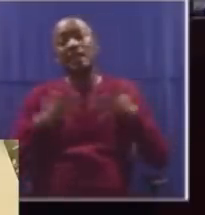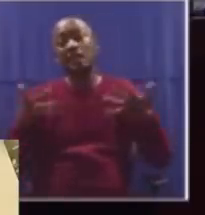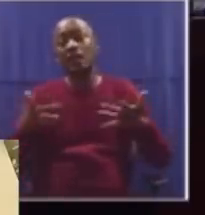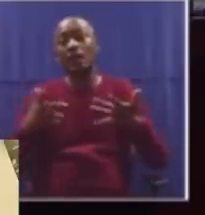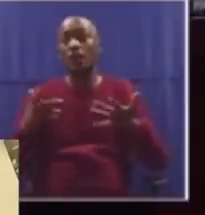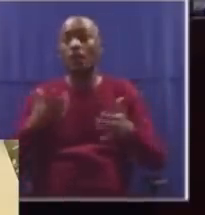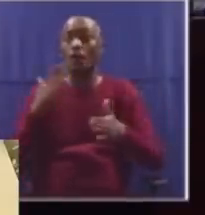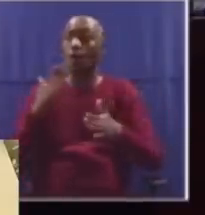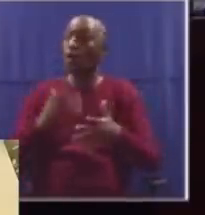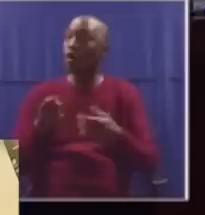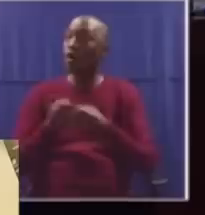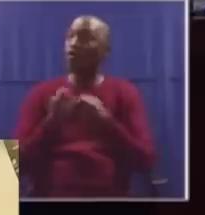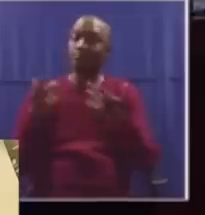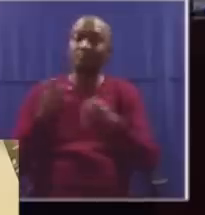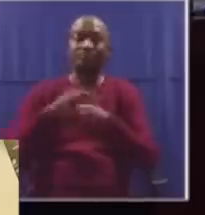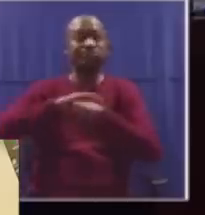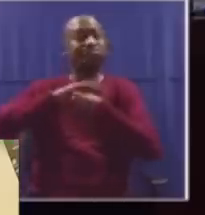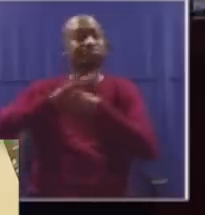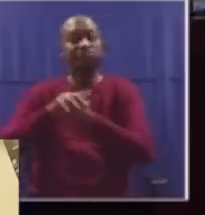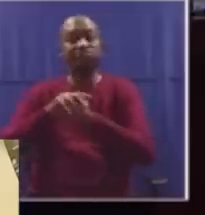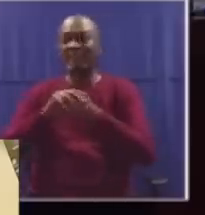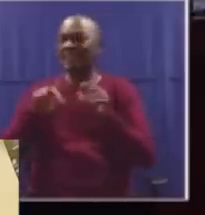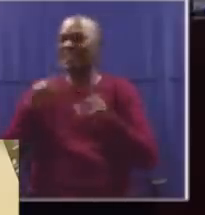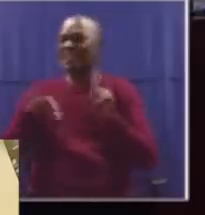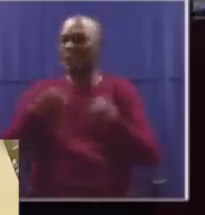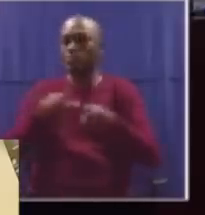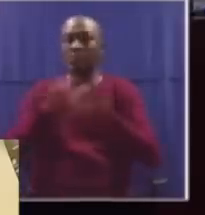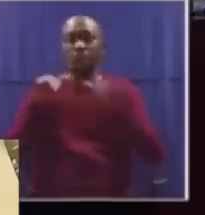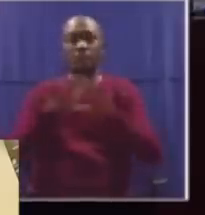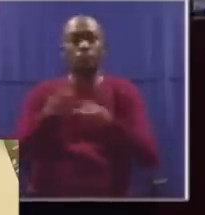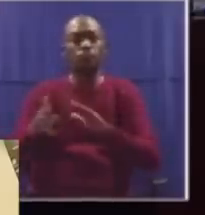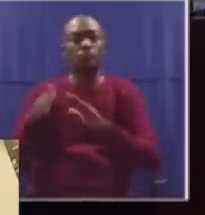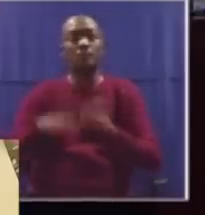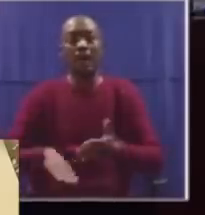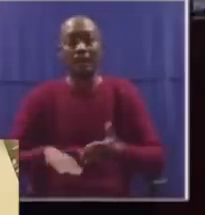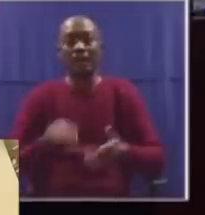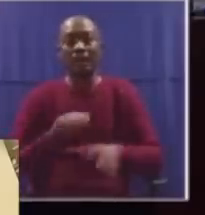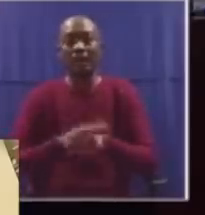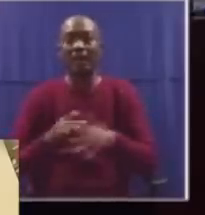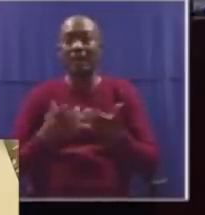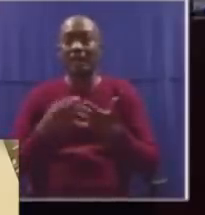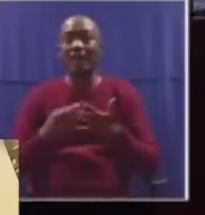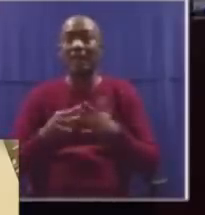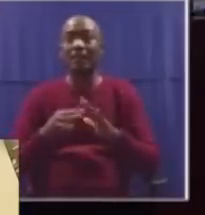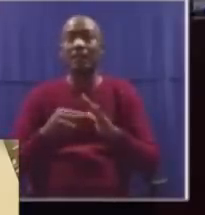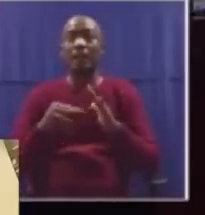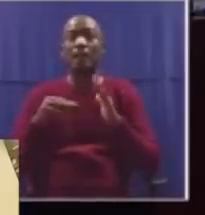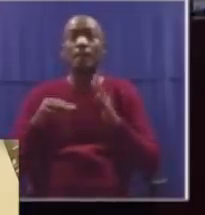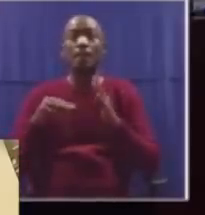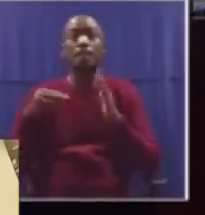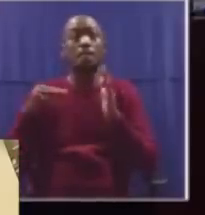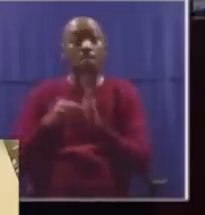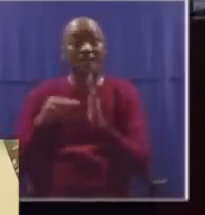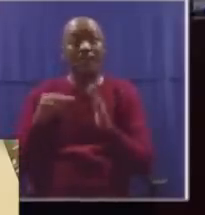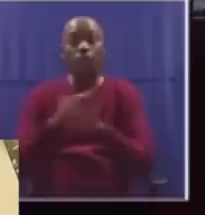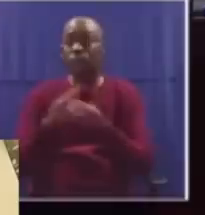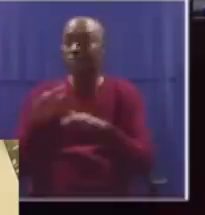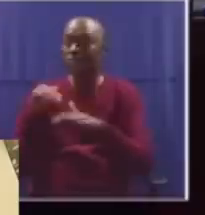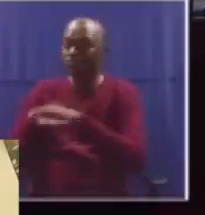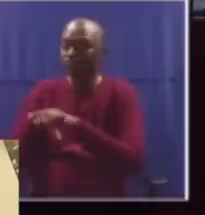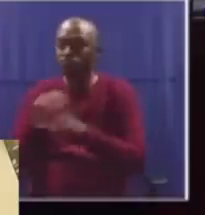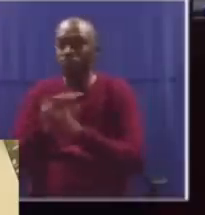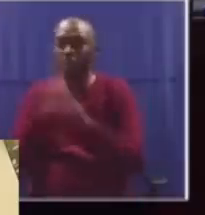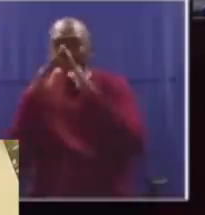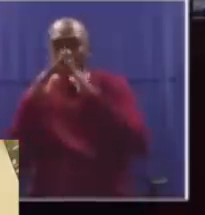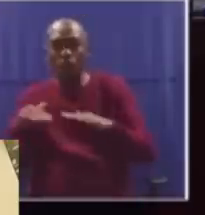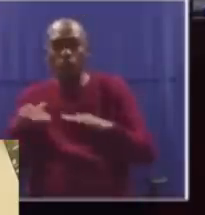saw more than 102,000 South Africans die and had millions confined to their houses in fear,